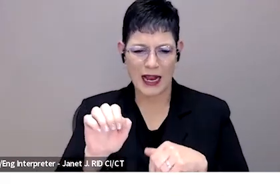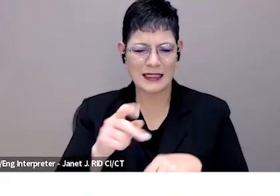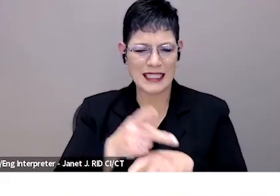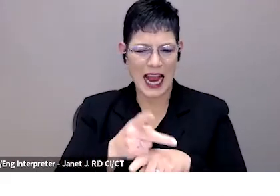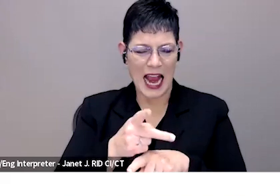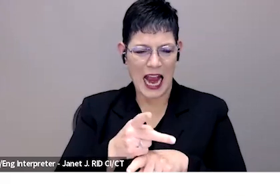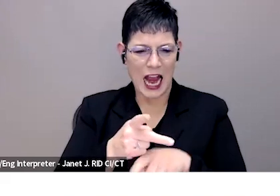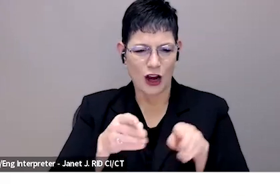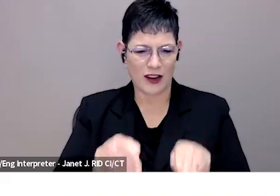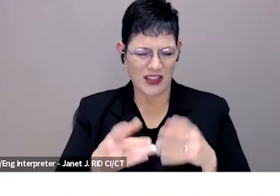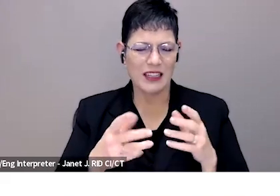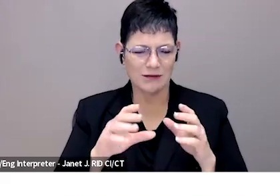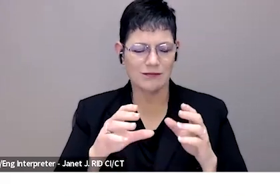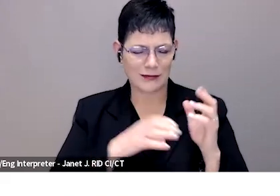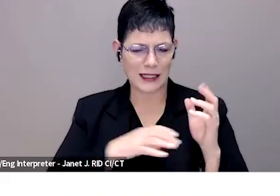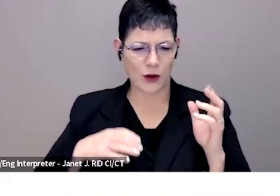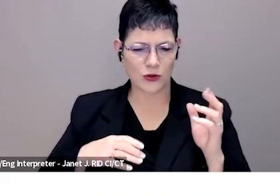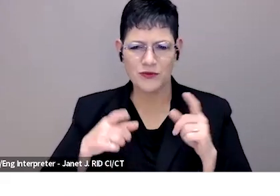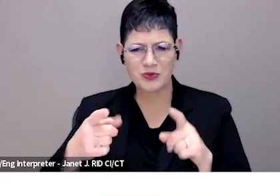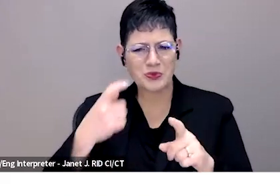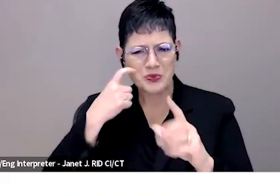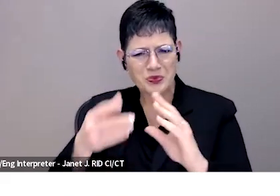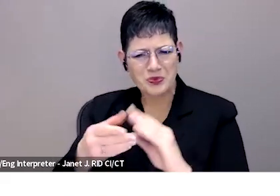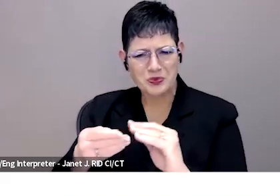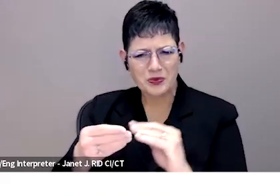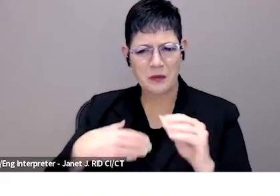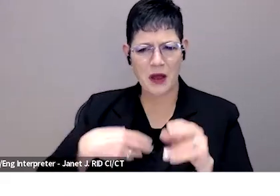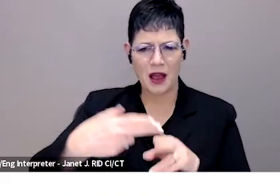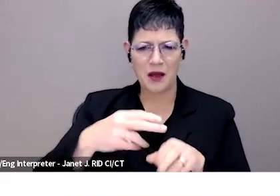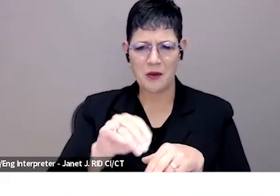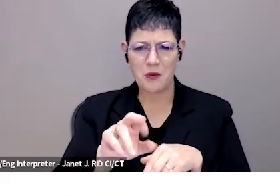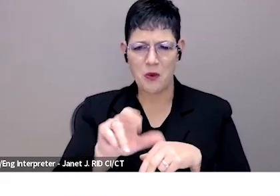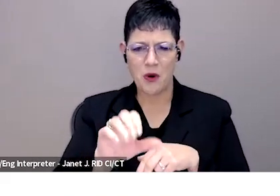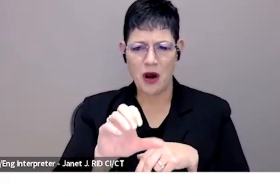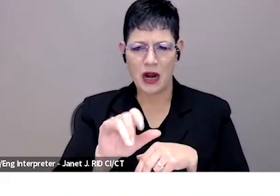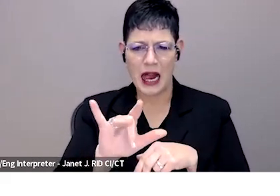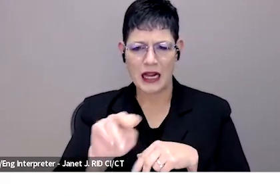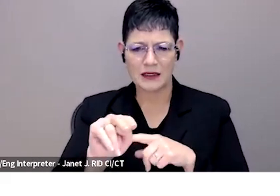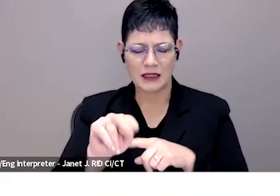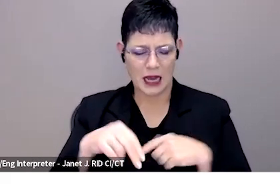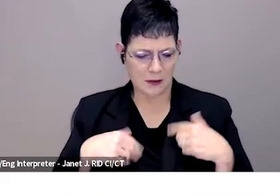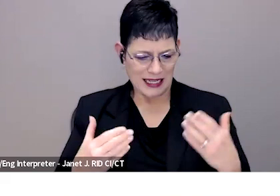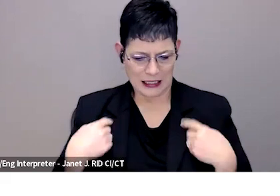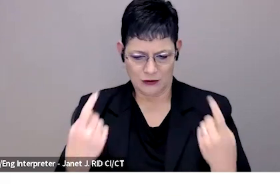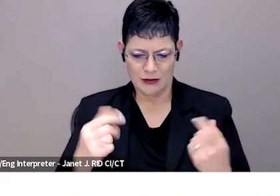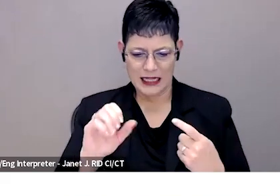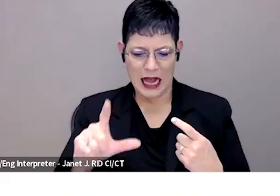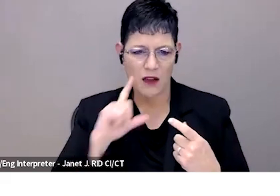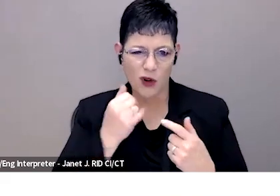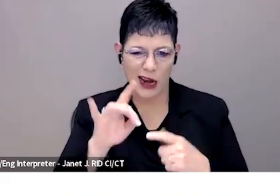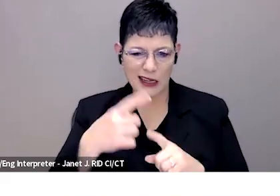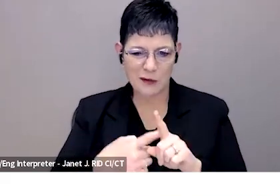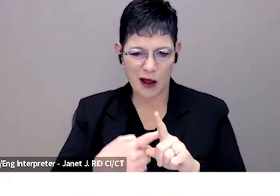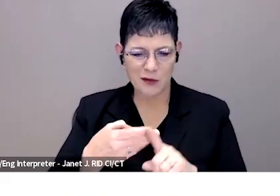Advisory Council. As Jonathan said, my name is Maura Kelson, and I've been with ACL for about 18 months.